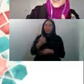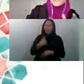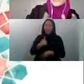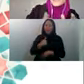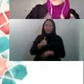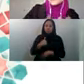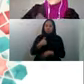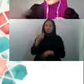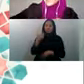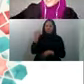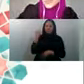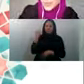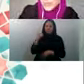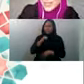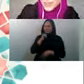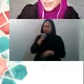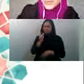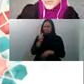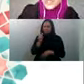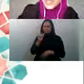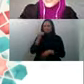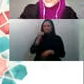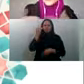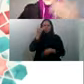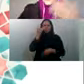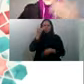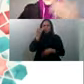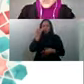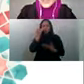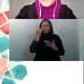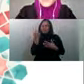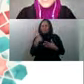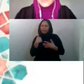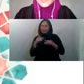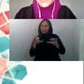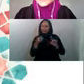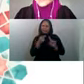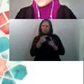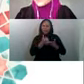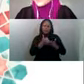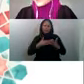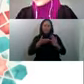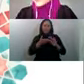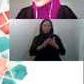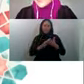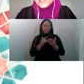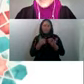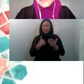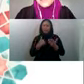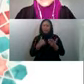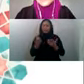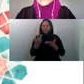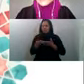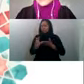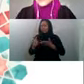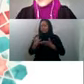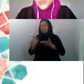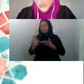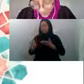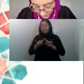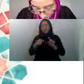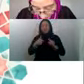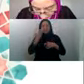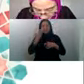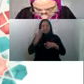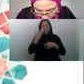that crowdfunding could be something that I could bring back to my community. It was just something I was doing. It's not till the two years after that, that I met my co founder,